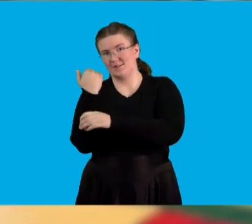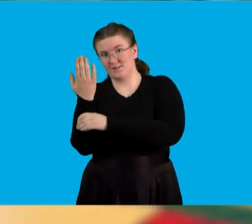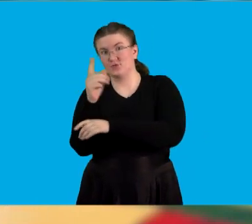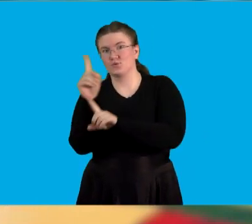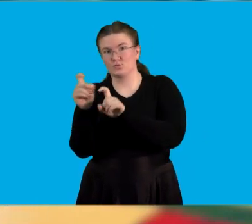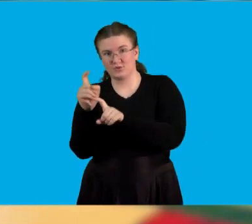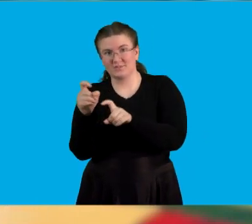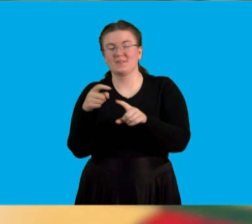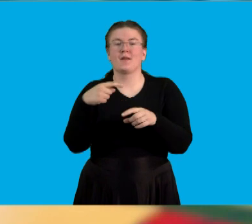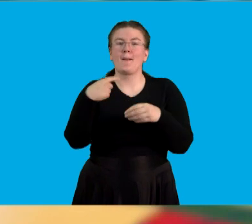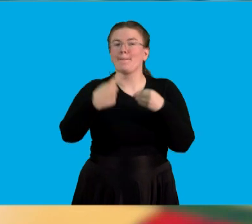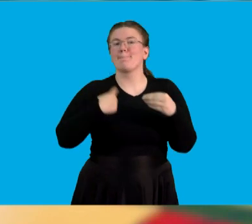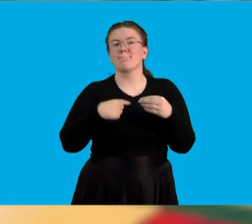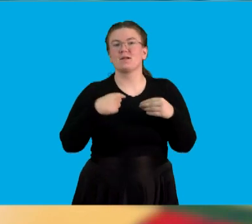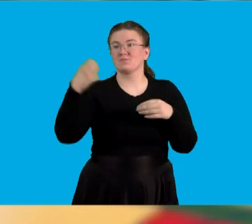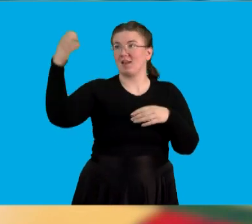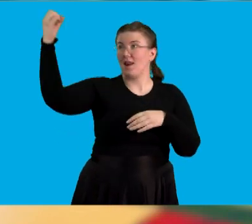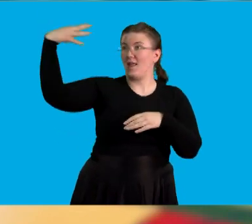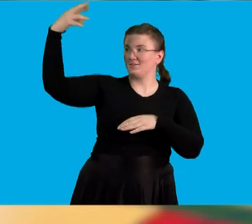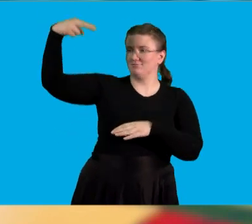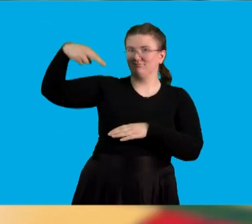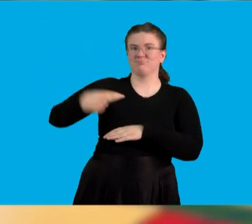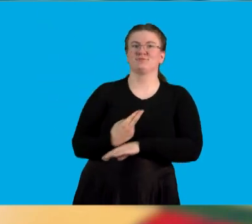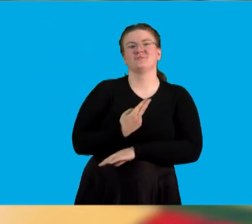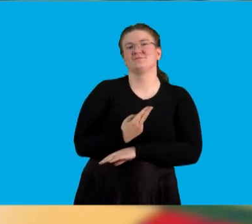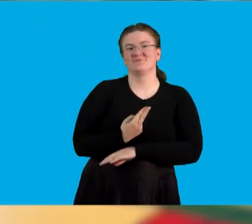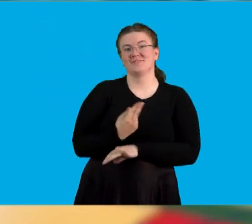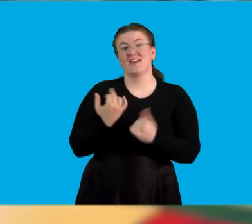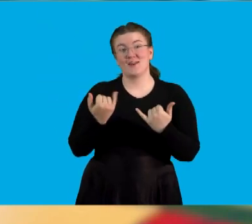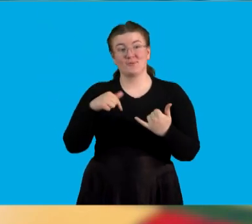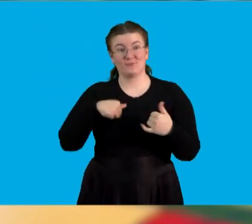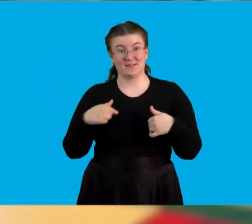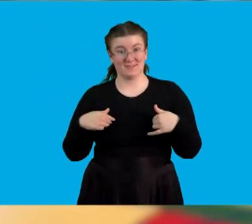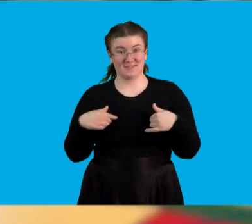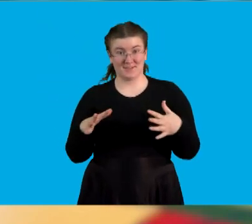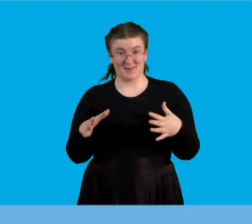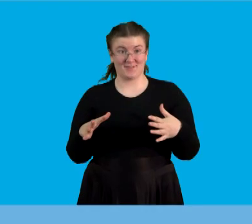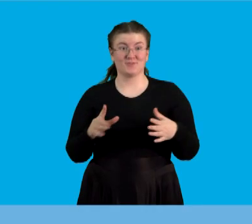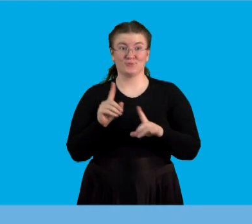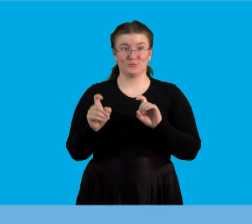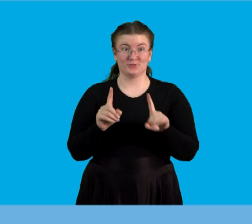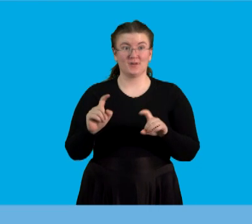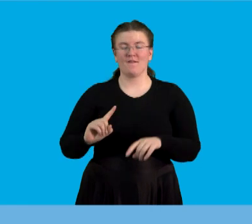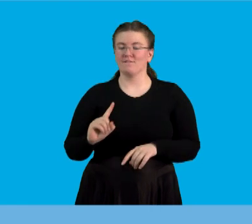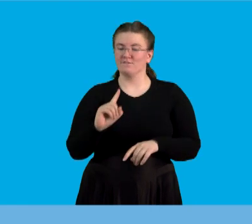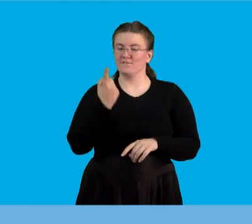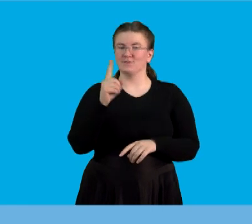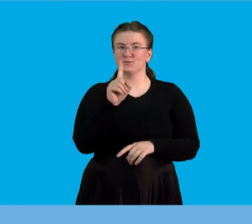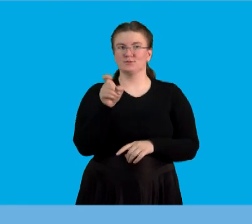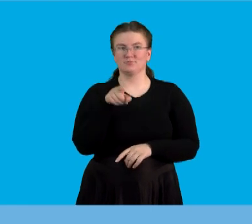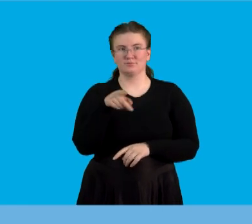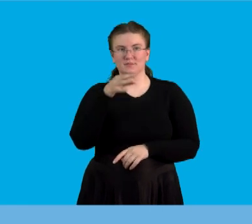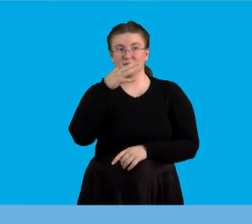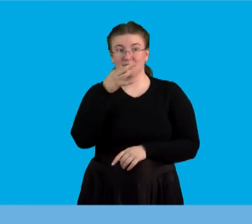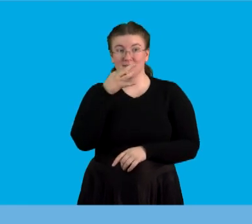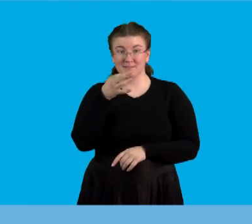on the refraction of light. So to start with our practice questions, the first question that we are given under